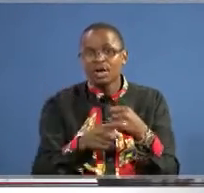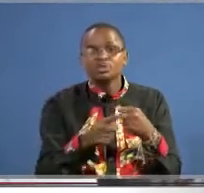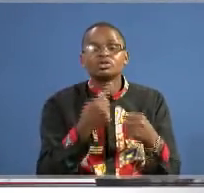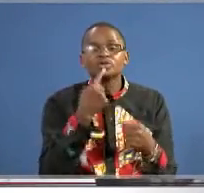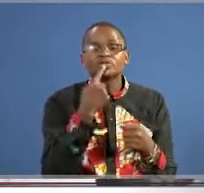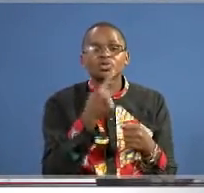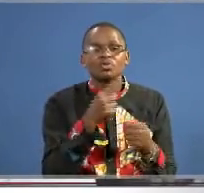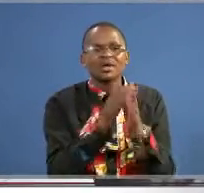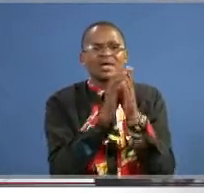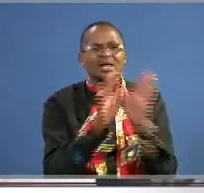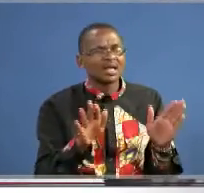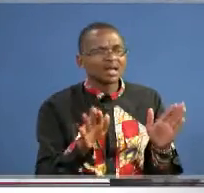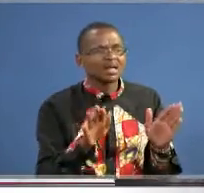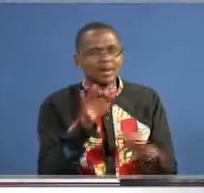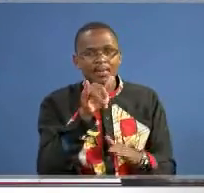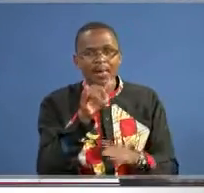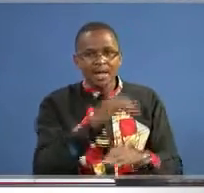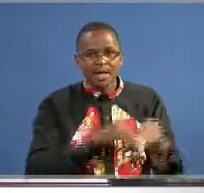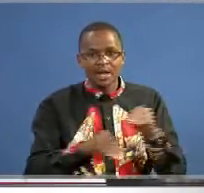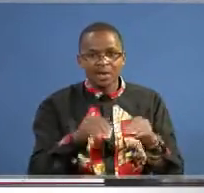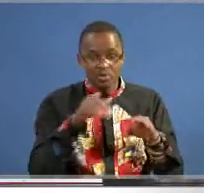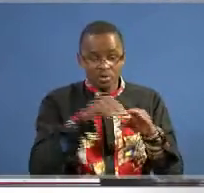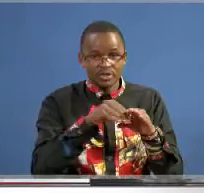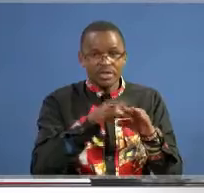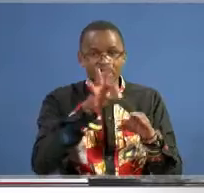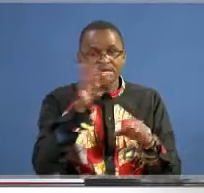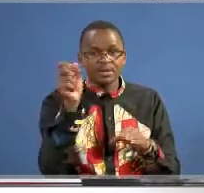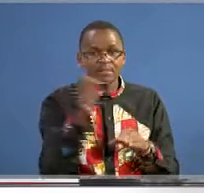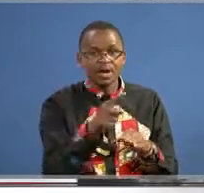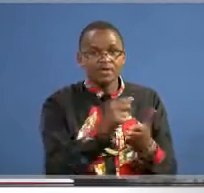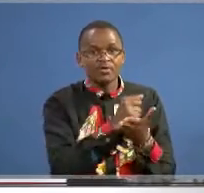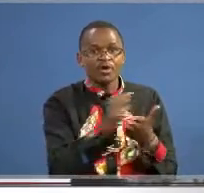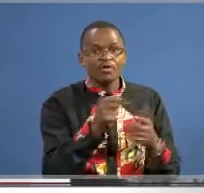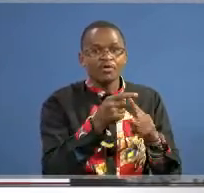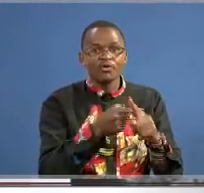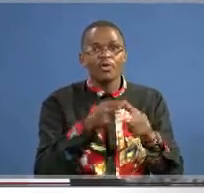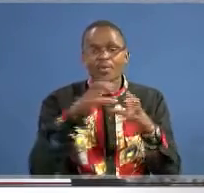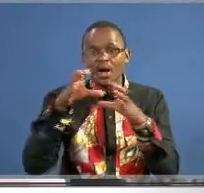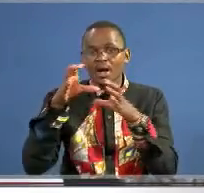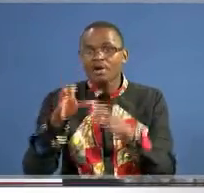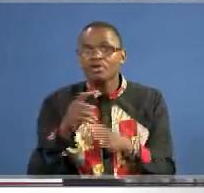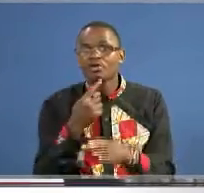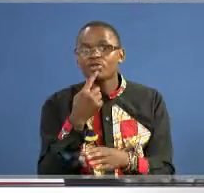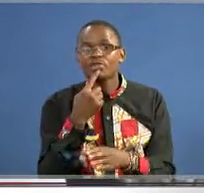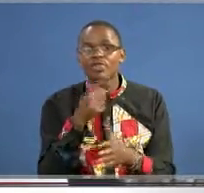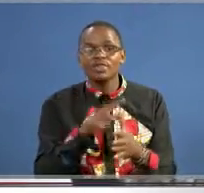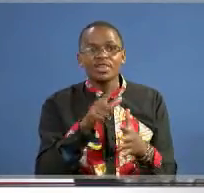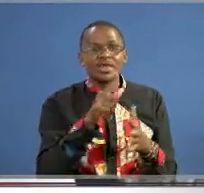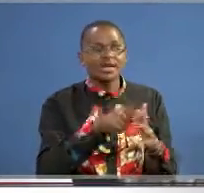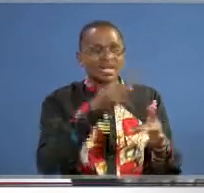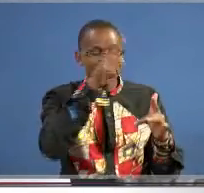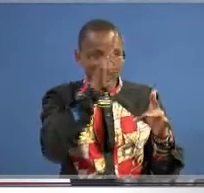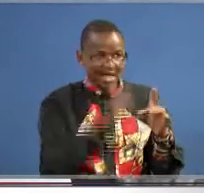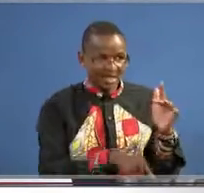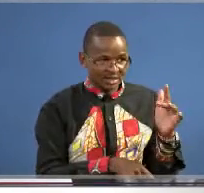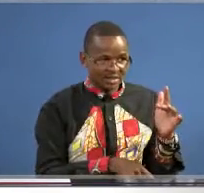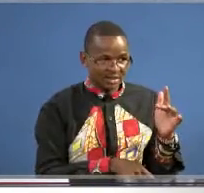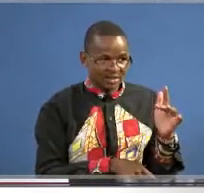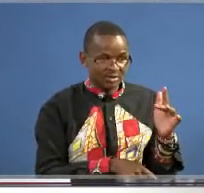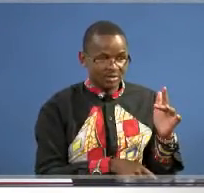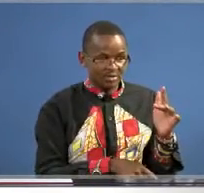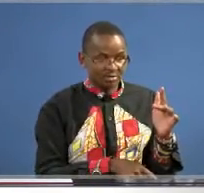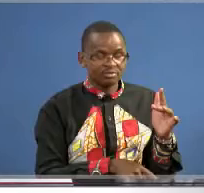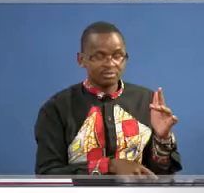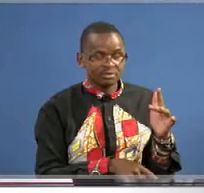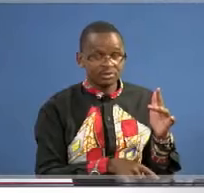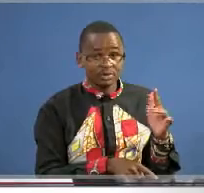So clearly, if a by-election is held within 3 months of you being expelled from a party, you then can't run on